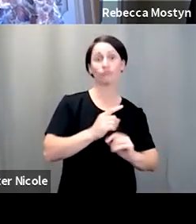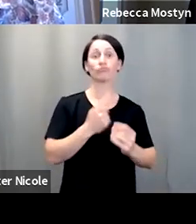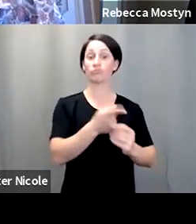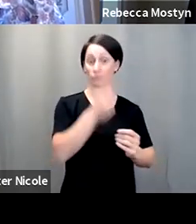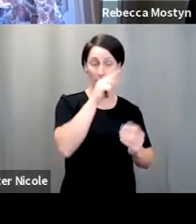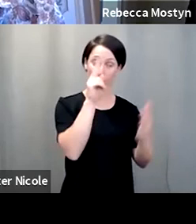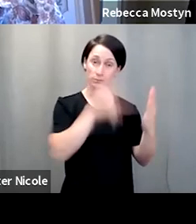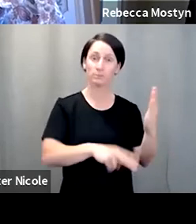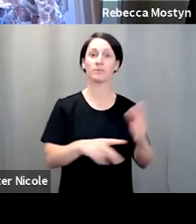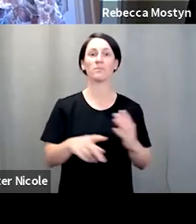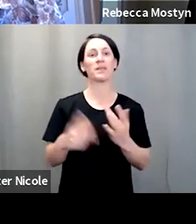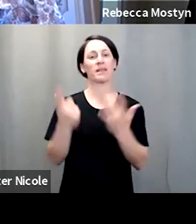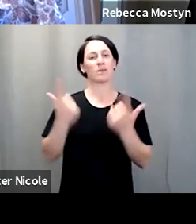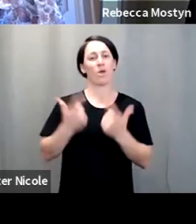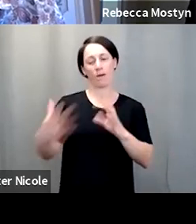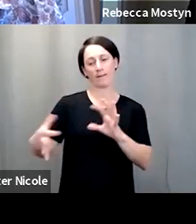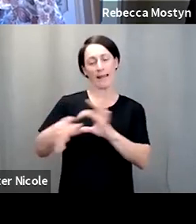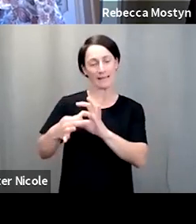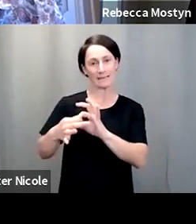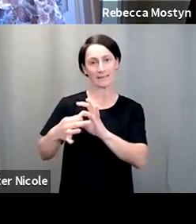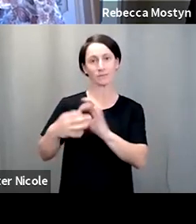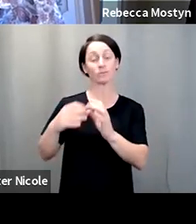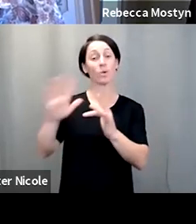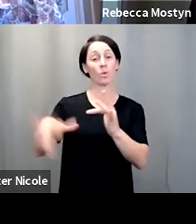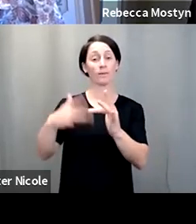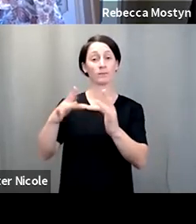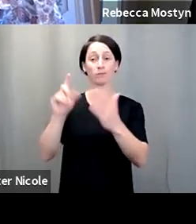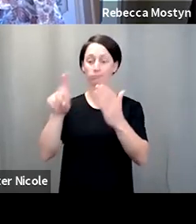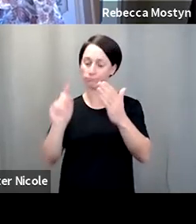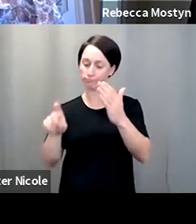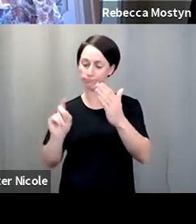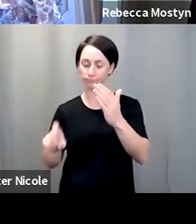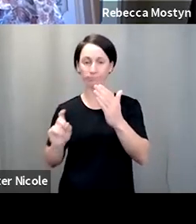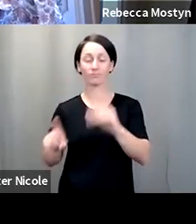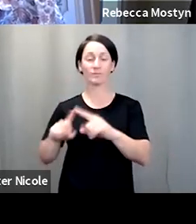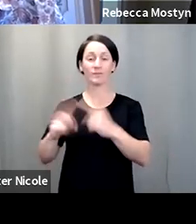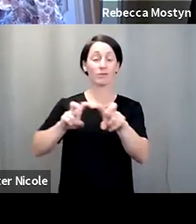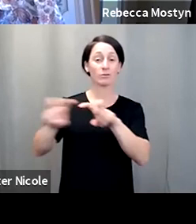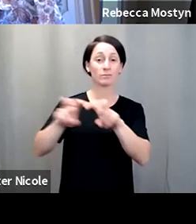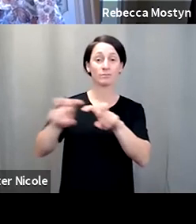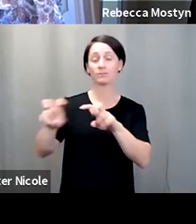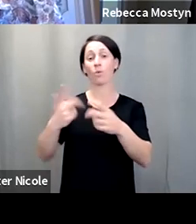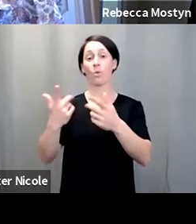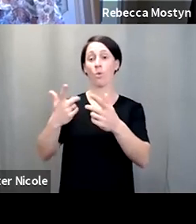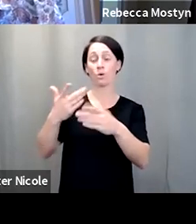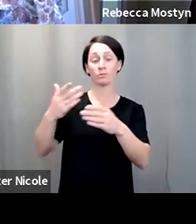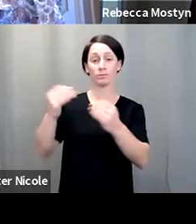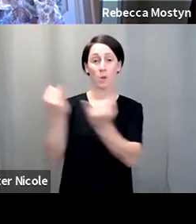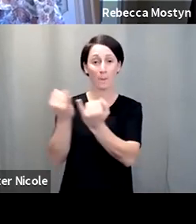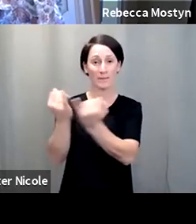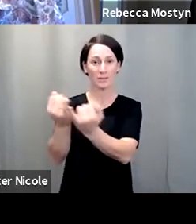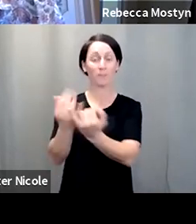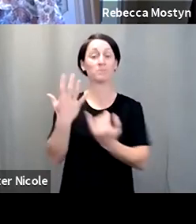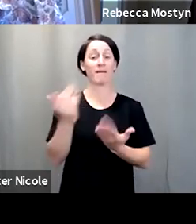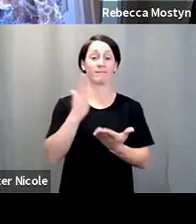already, actually, to things like that, including our Insight in Action competition. We've got an access fact sheet coming out this